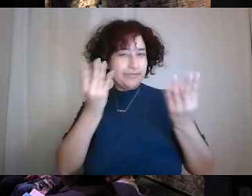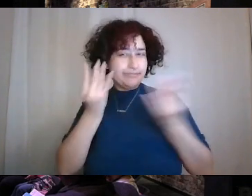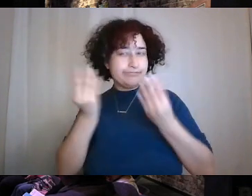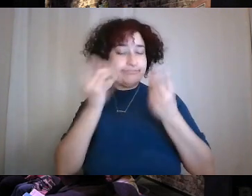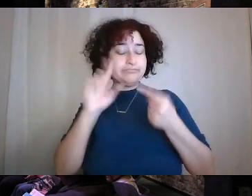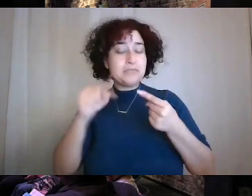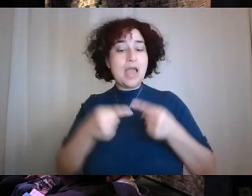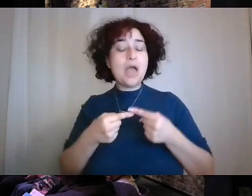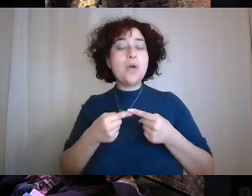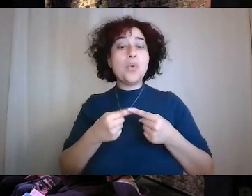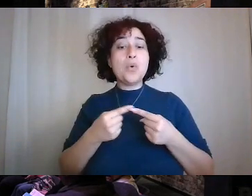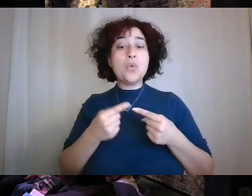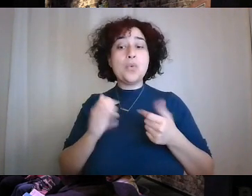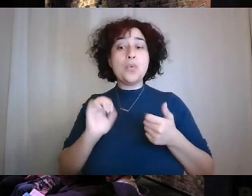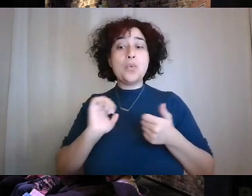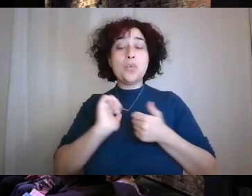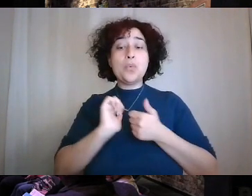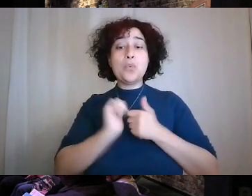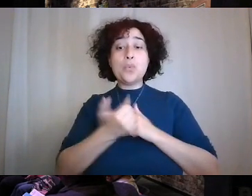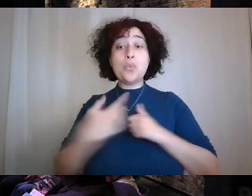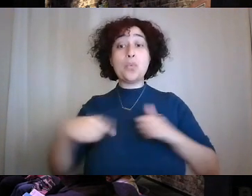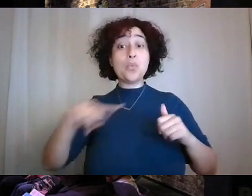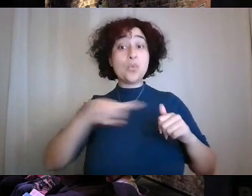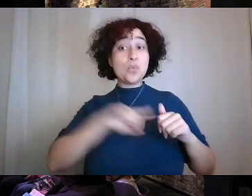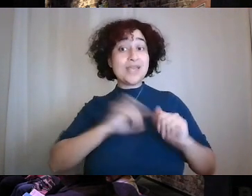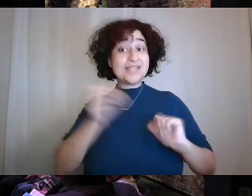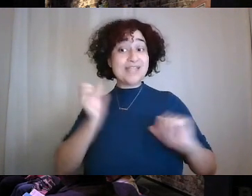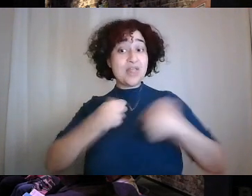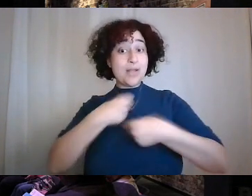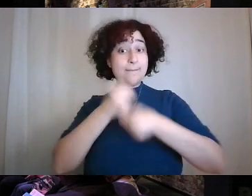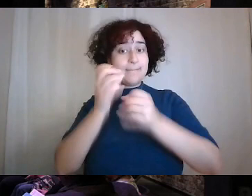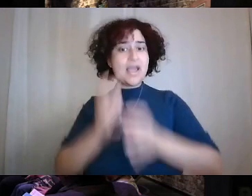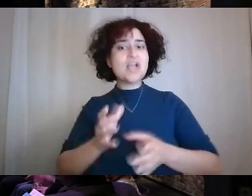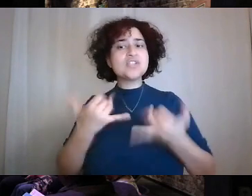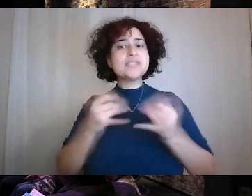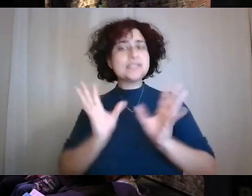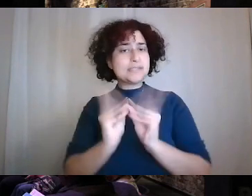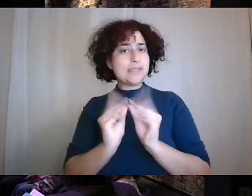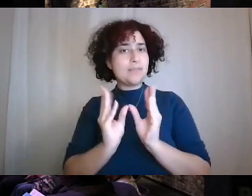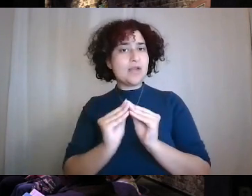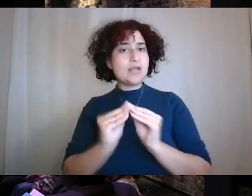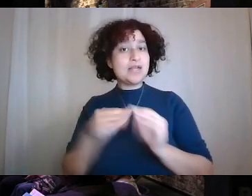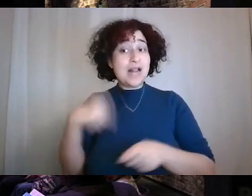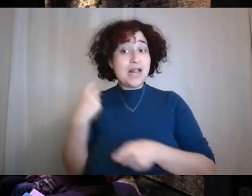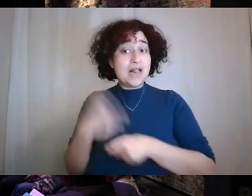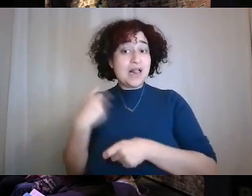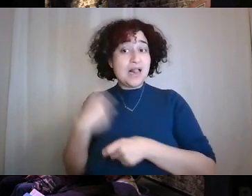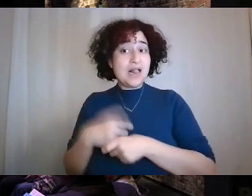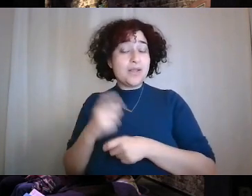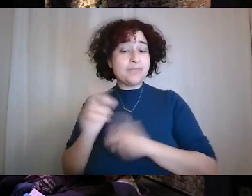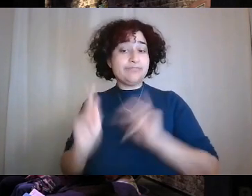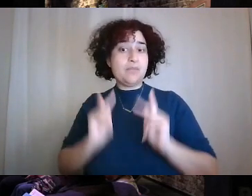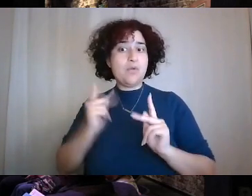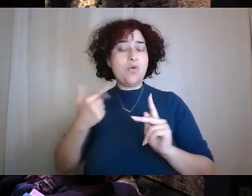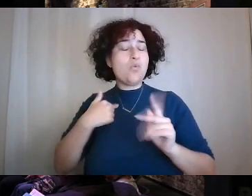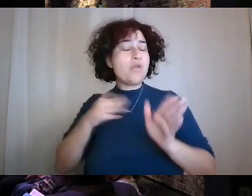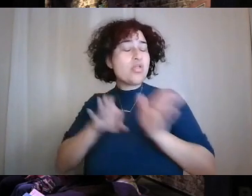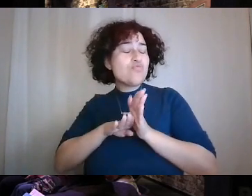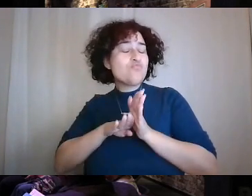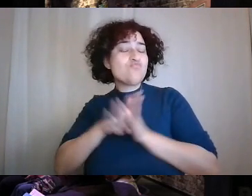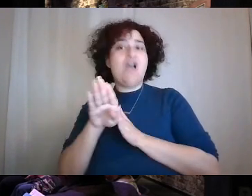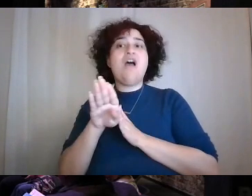theater makers are collaborators. And as Latine, we thrive on collaboration,